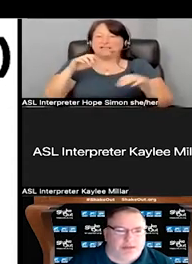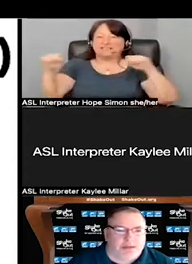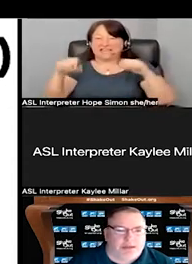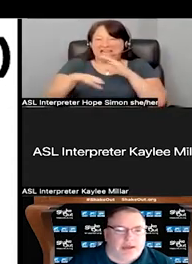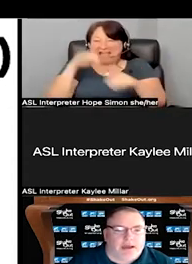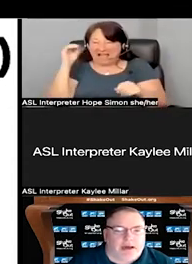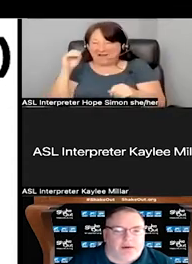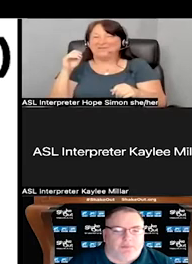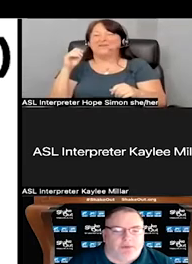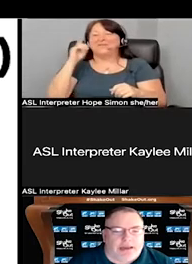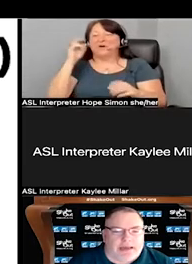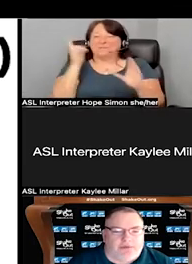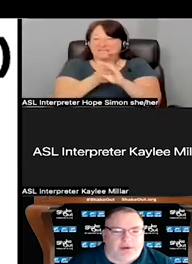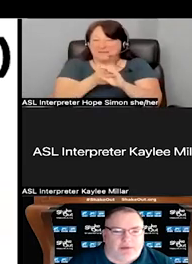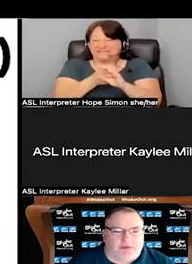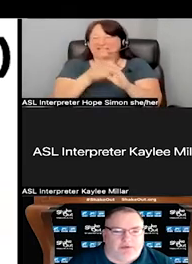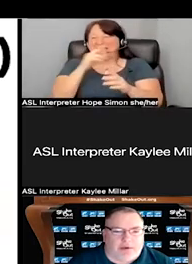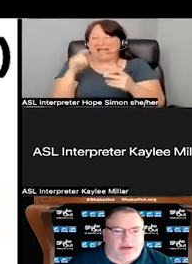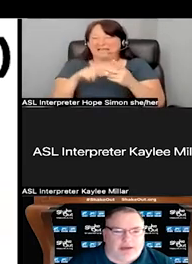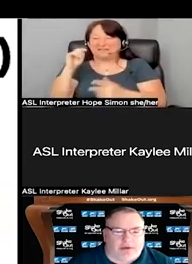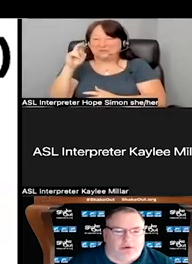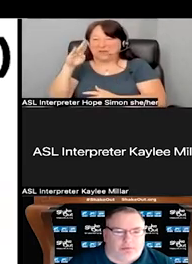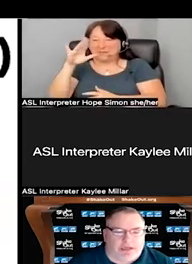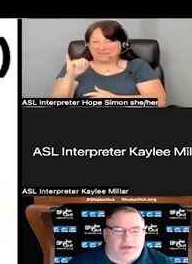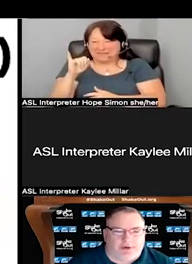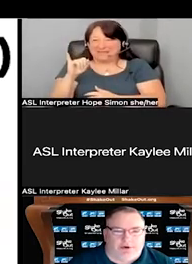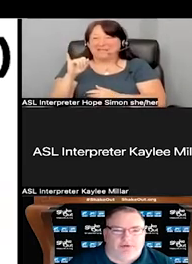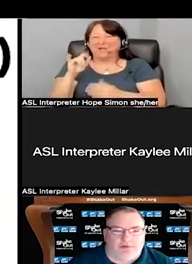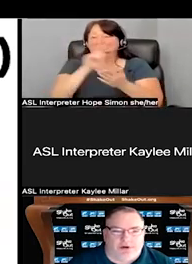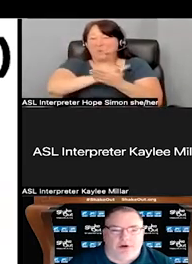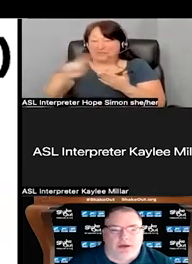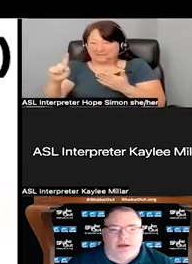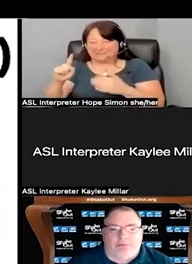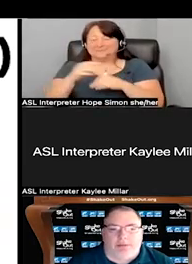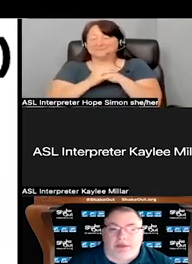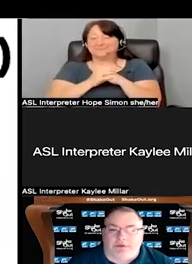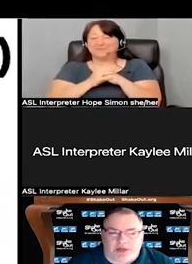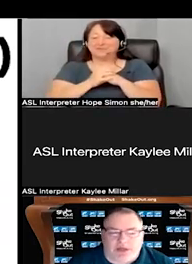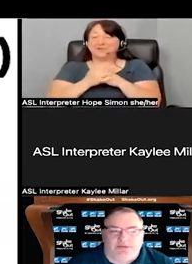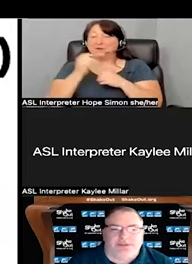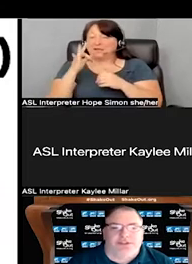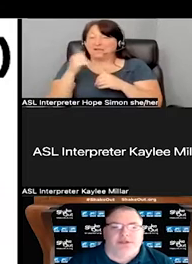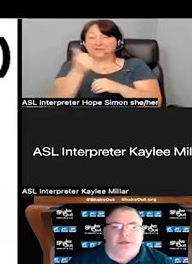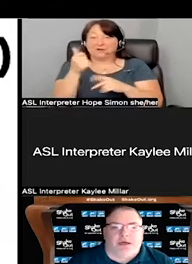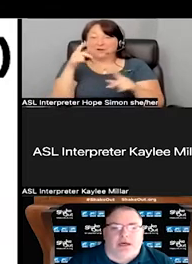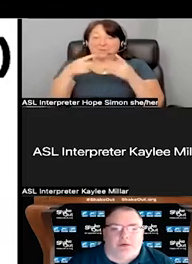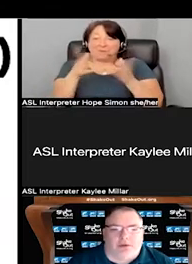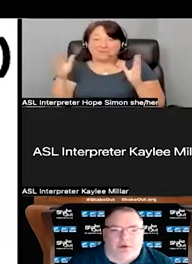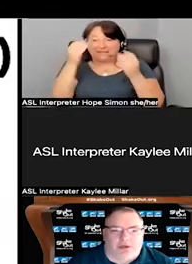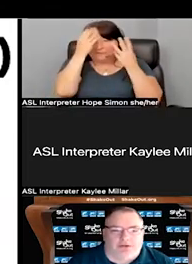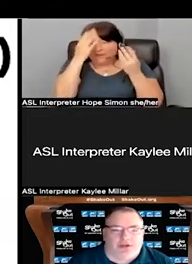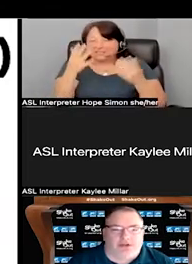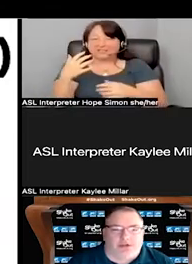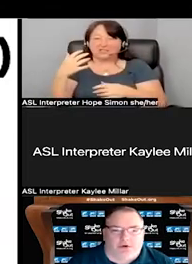Tsunami Week, and a statewide and local media bureau. So if you're a public information officer